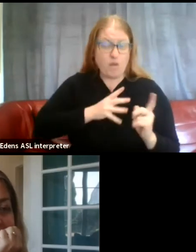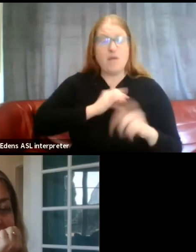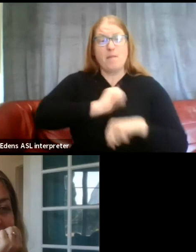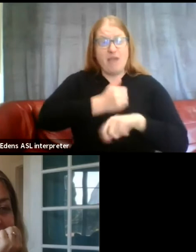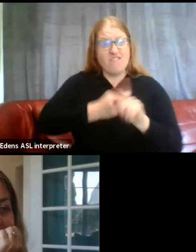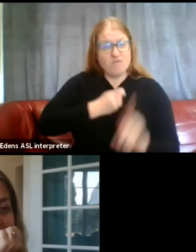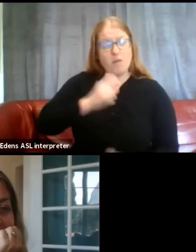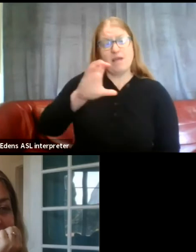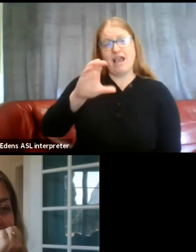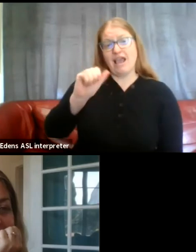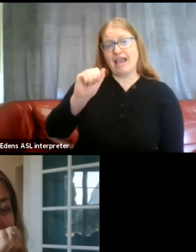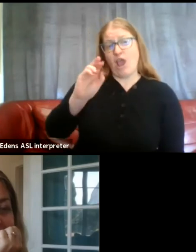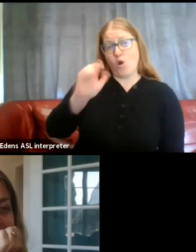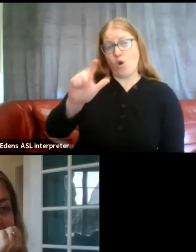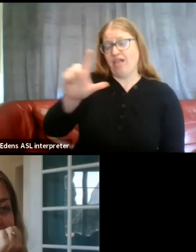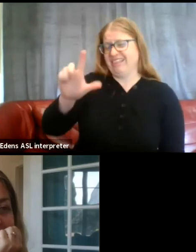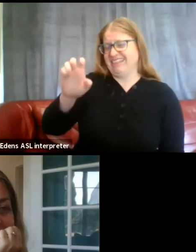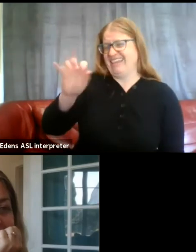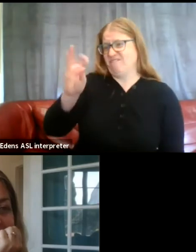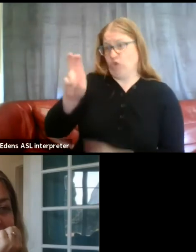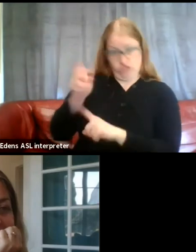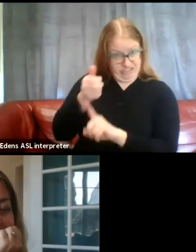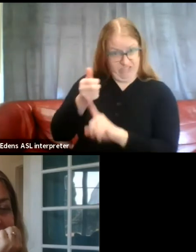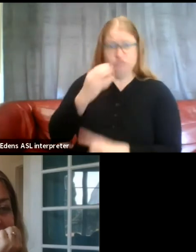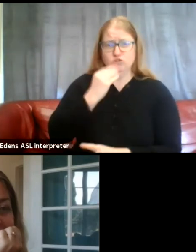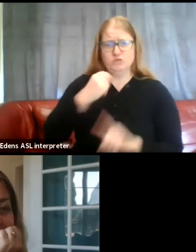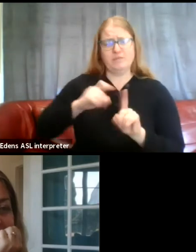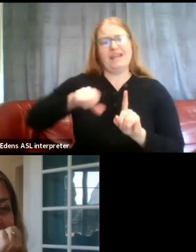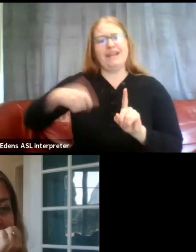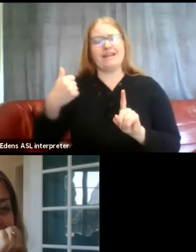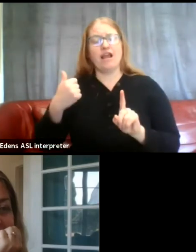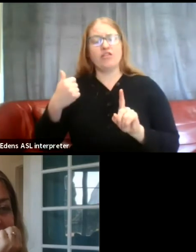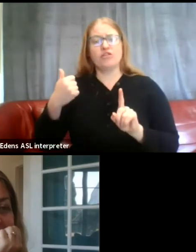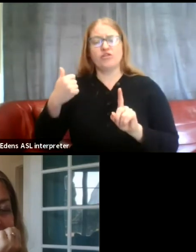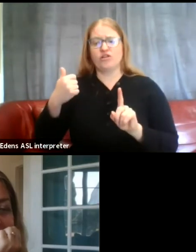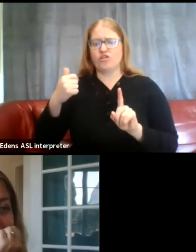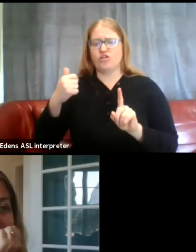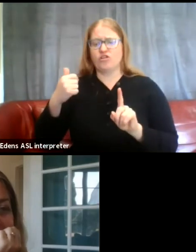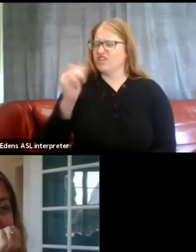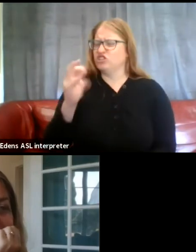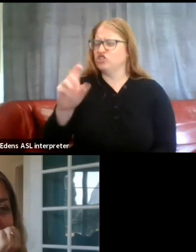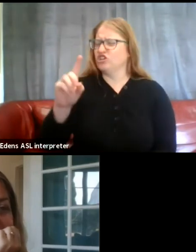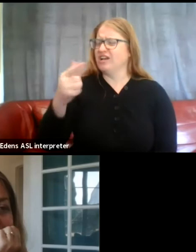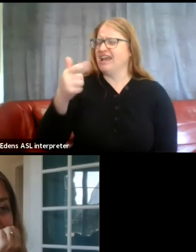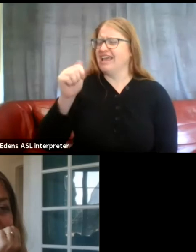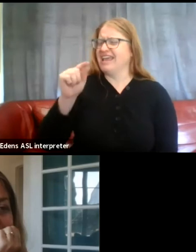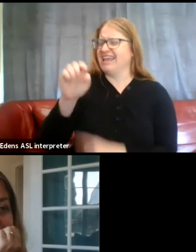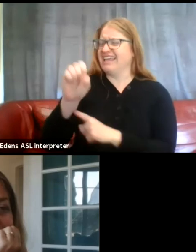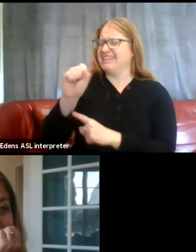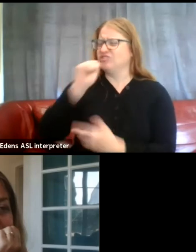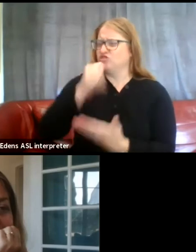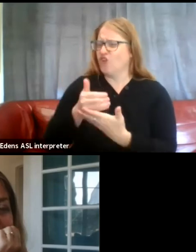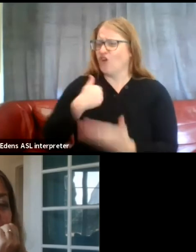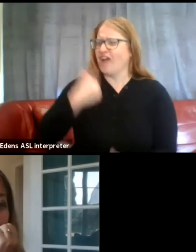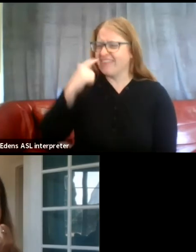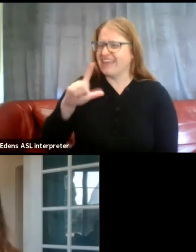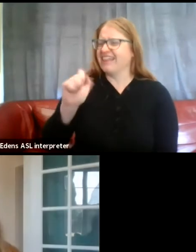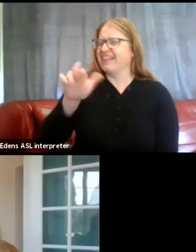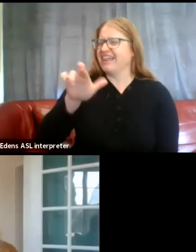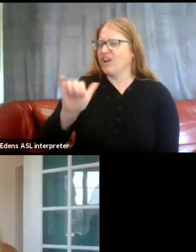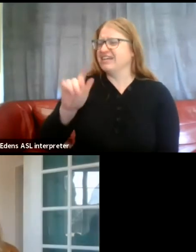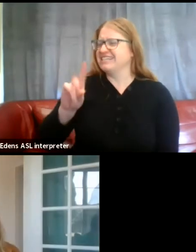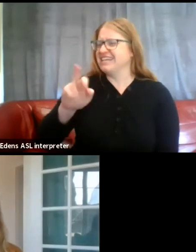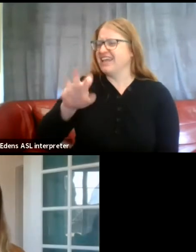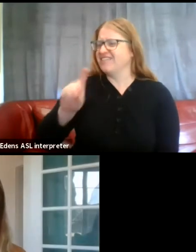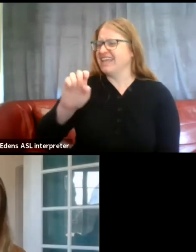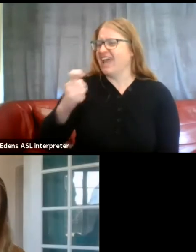but it's also partially based on, I'm blanking on her name, but Richard Yates' daughter was, I think Larry David's ex-girlfriend. Mm-hmm. And